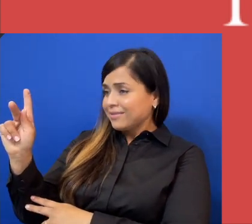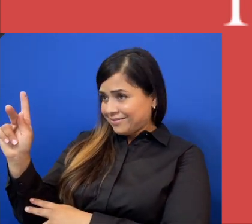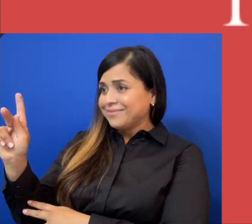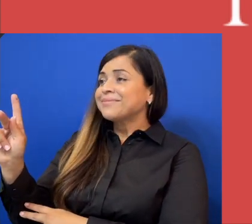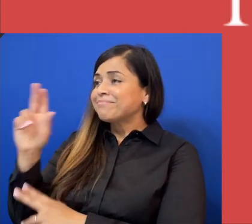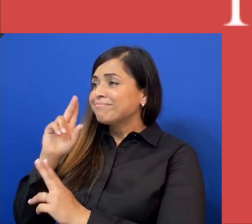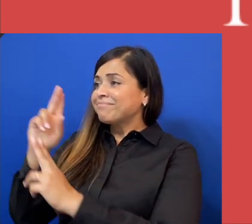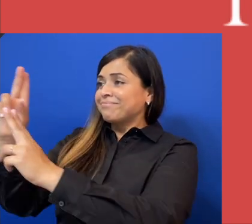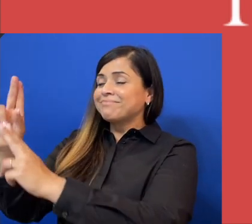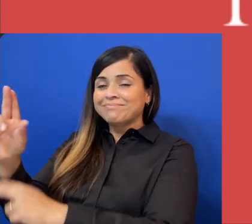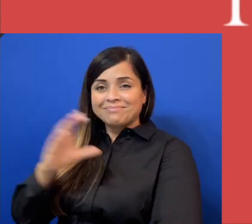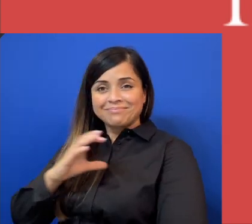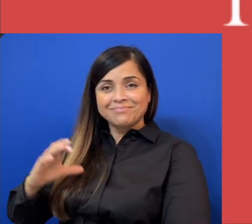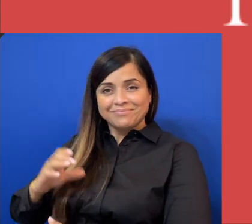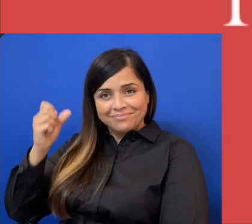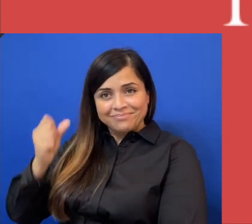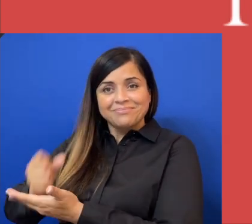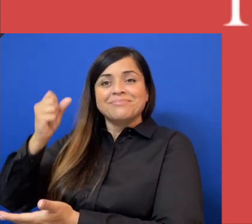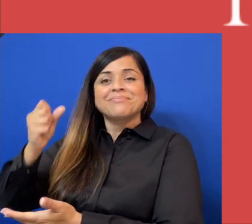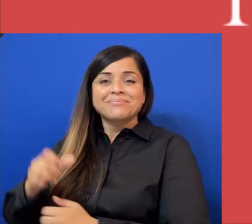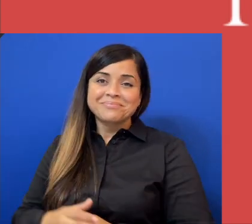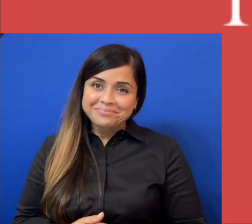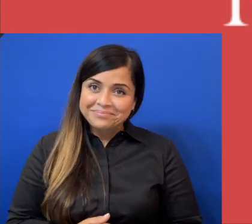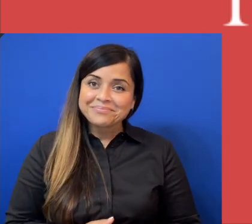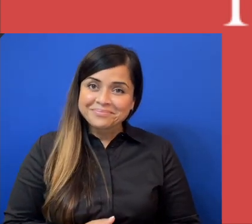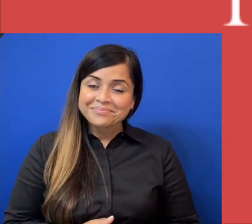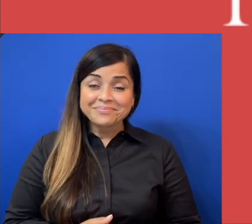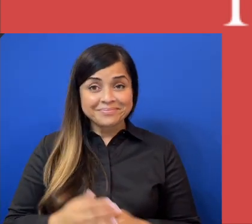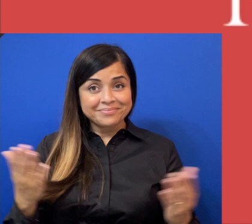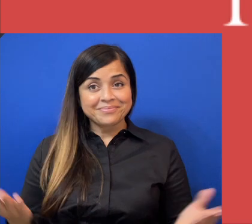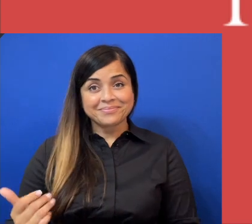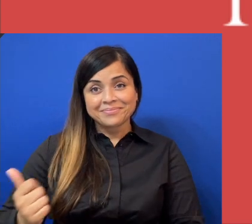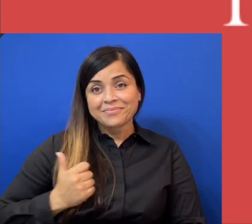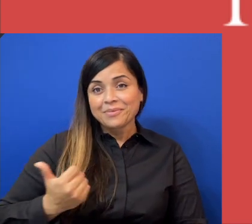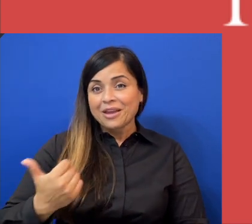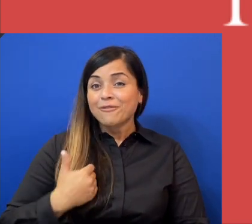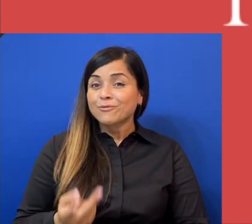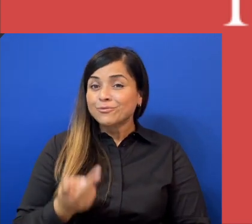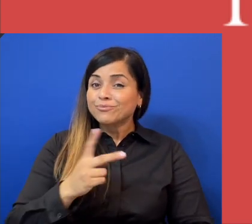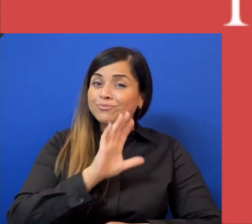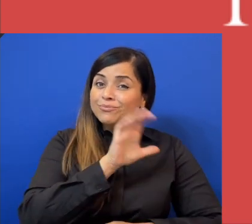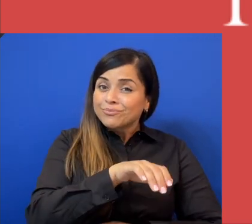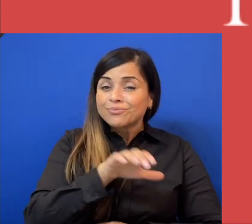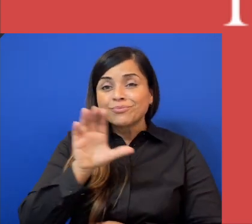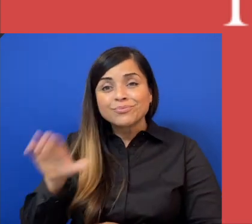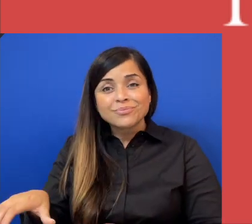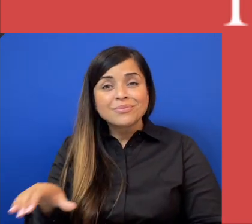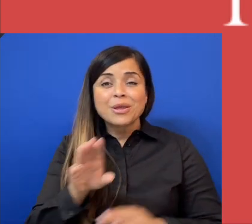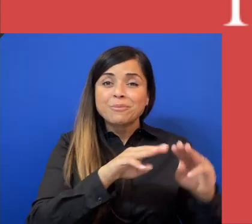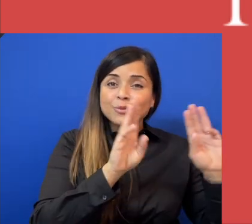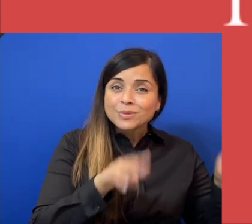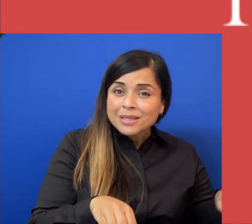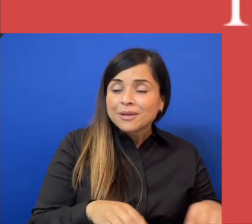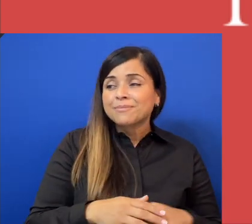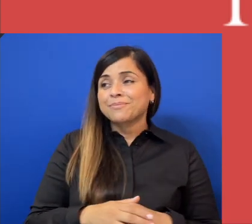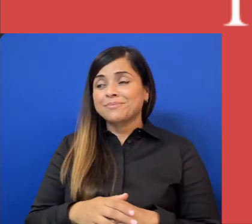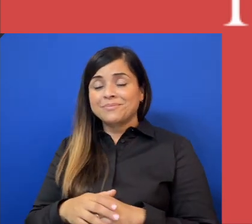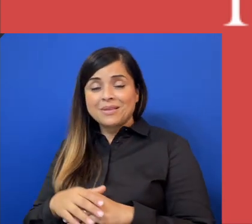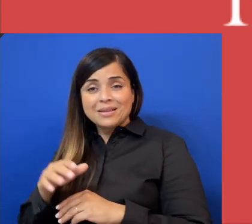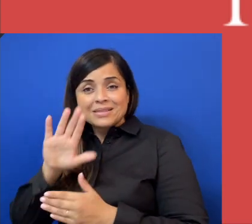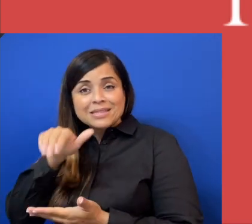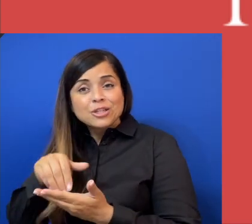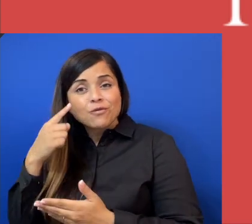Global Centre for Pluralism in Ottawa. Ismaili Muslims have enriched our national fabric in countless ways over the